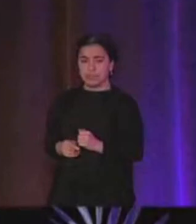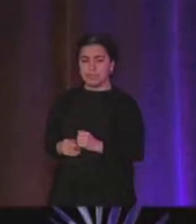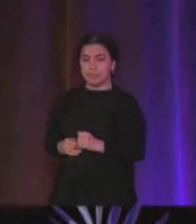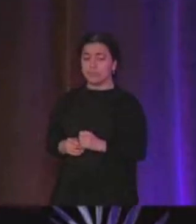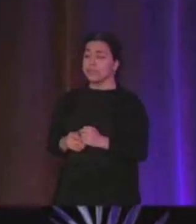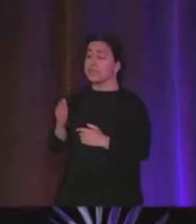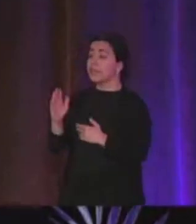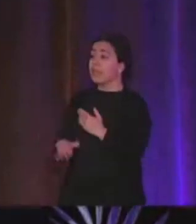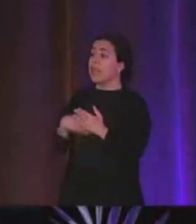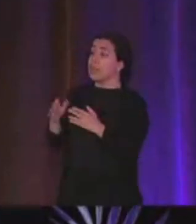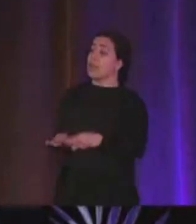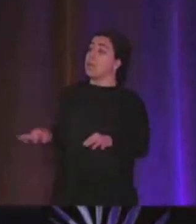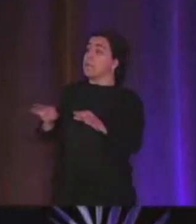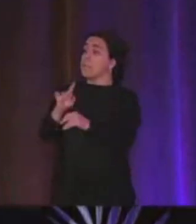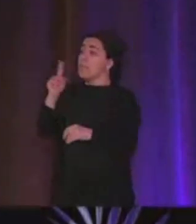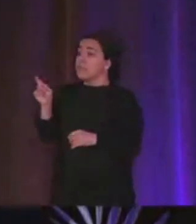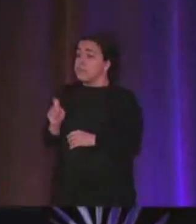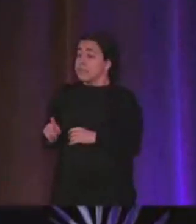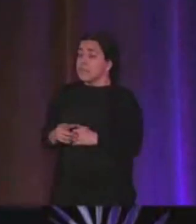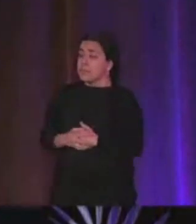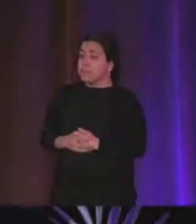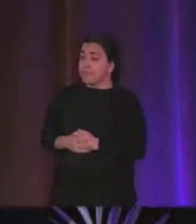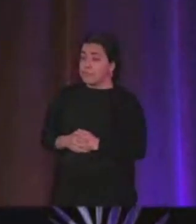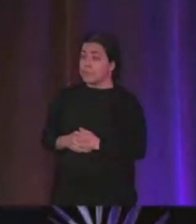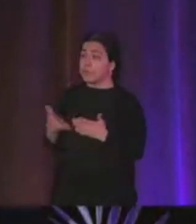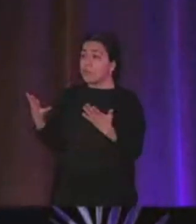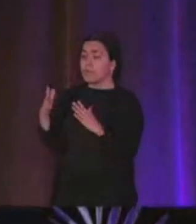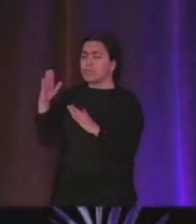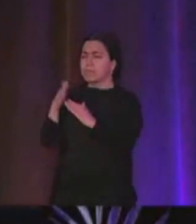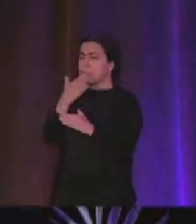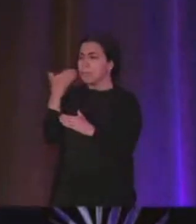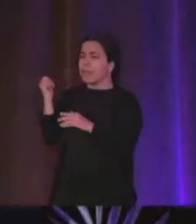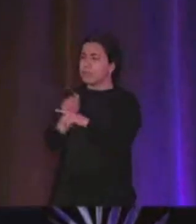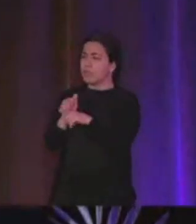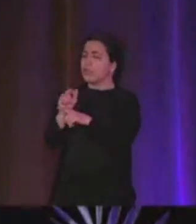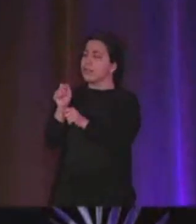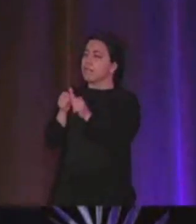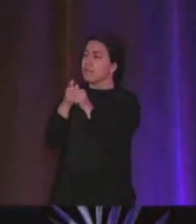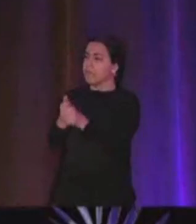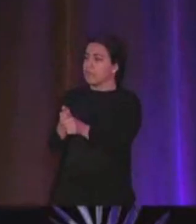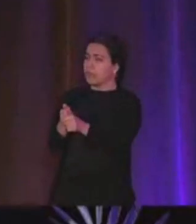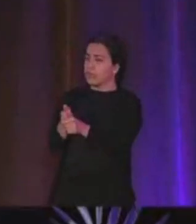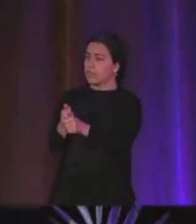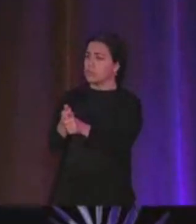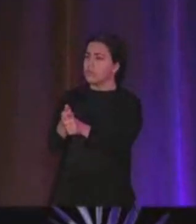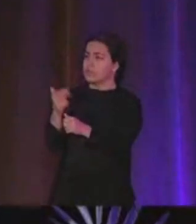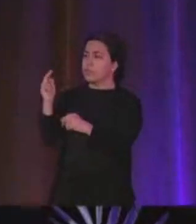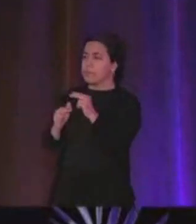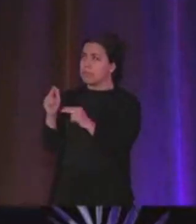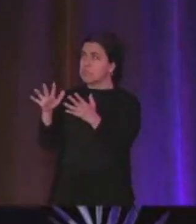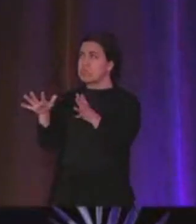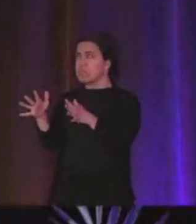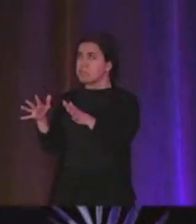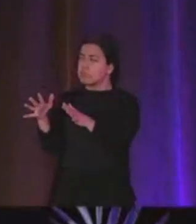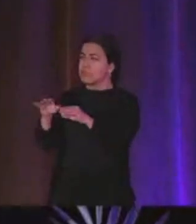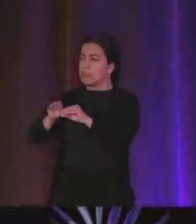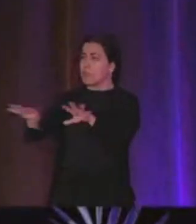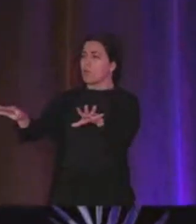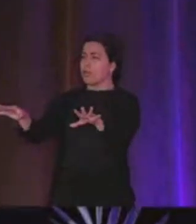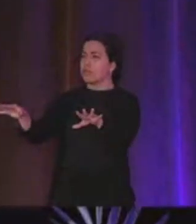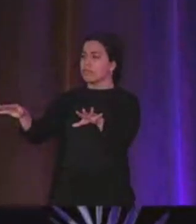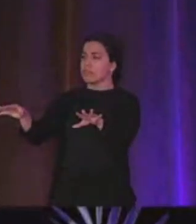Next crucial question is, what are the best practices that we can follow to build / deploy, in a